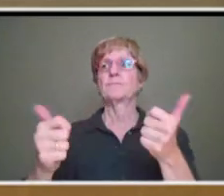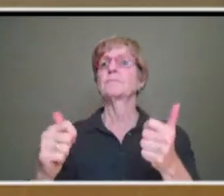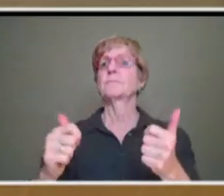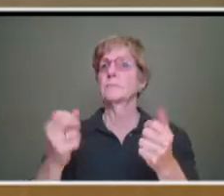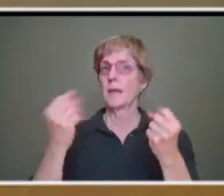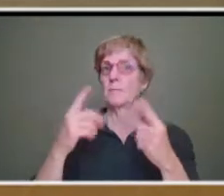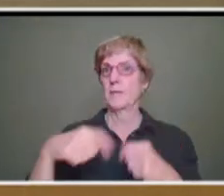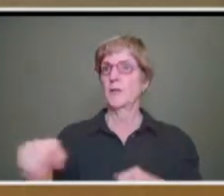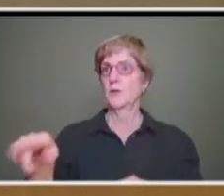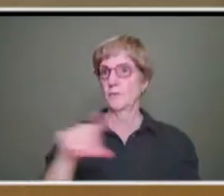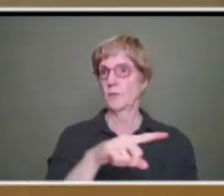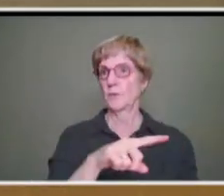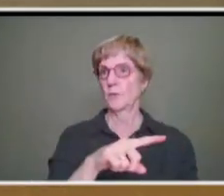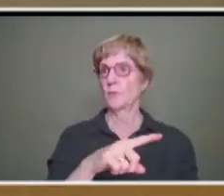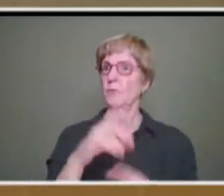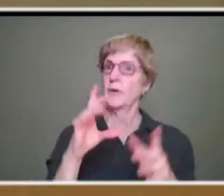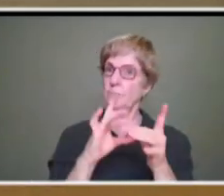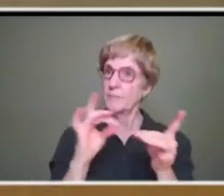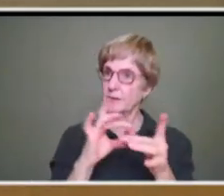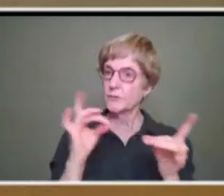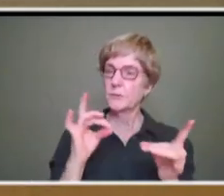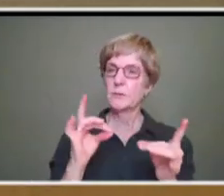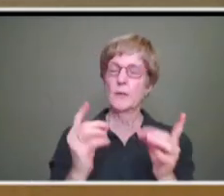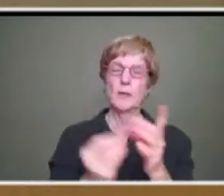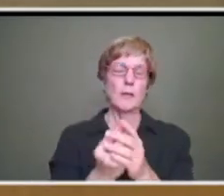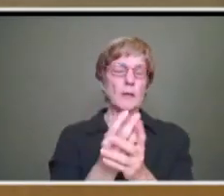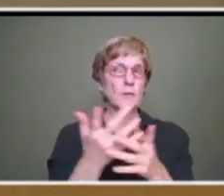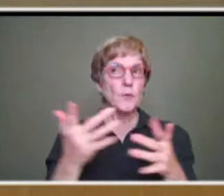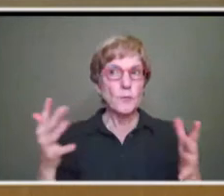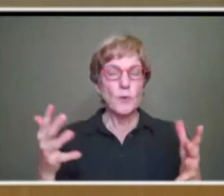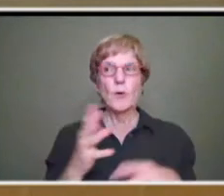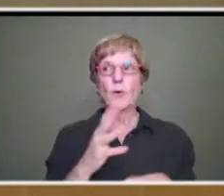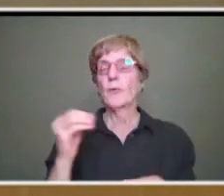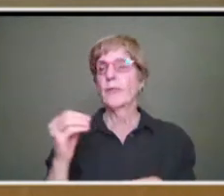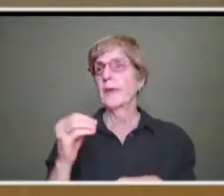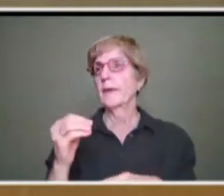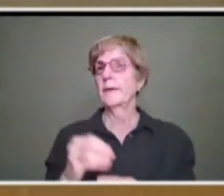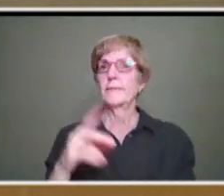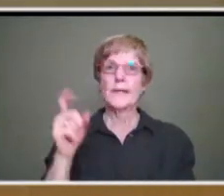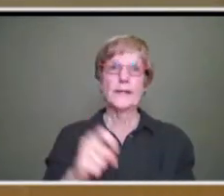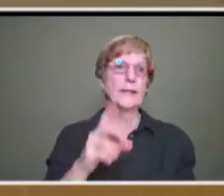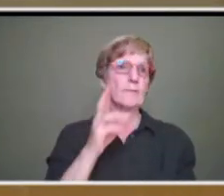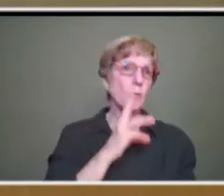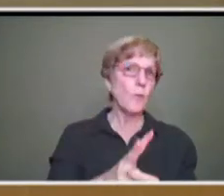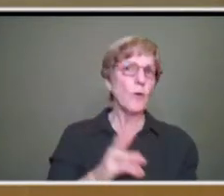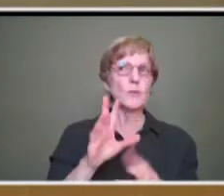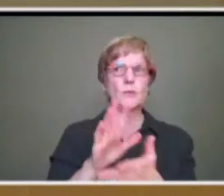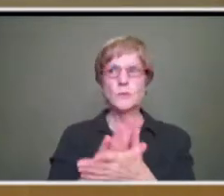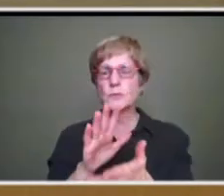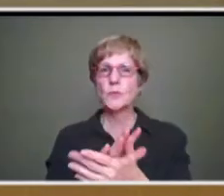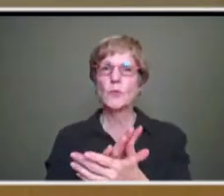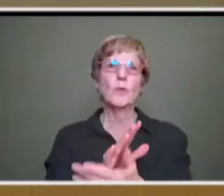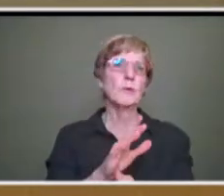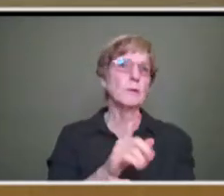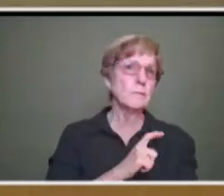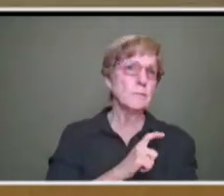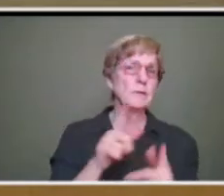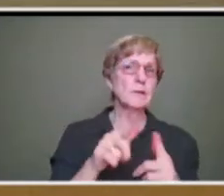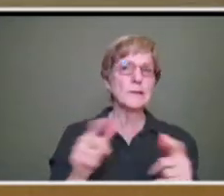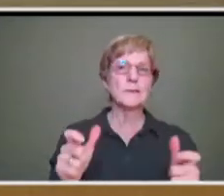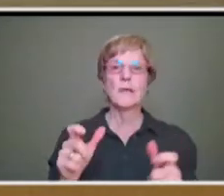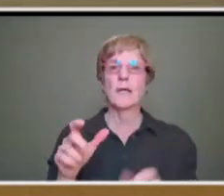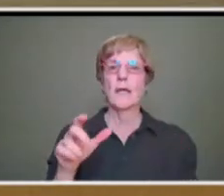have mentioned just the growth and infrastructure needed part of that is there's been